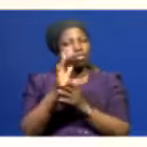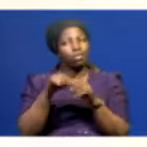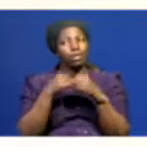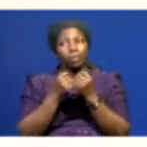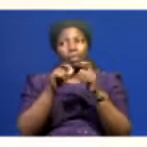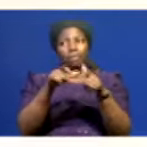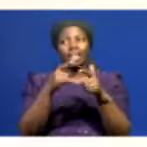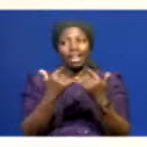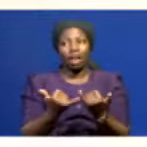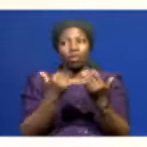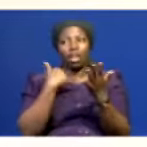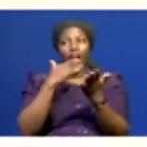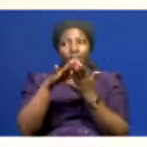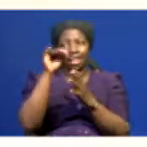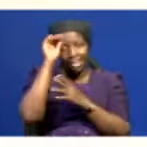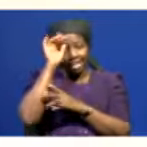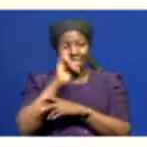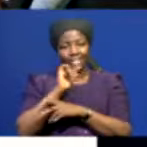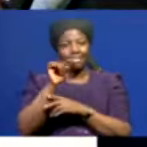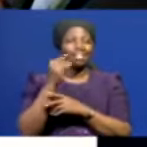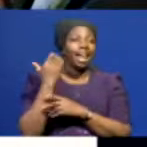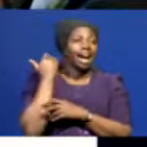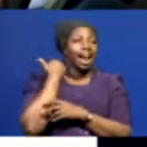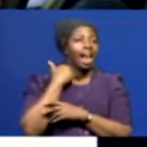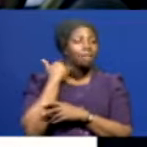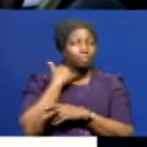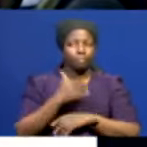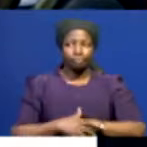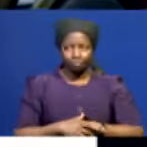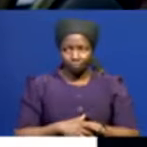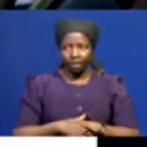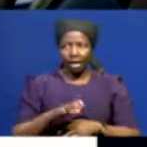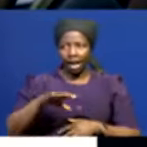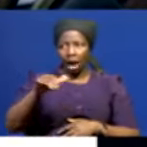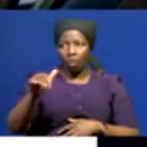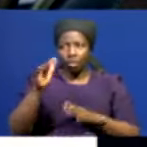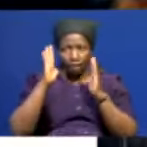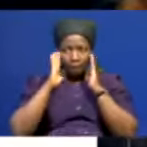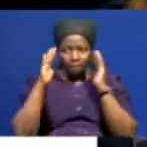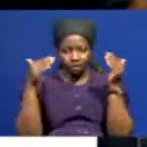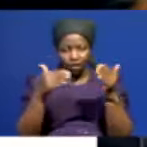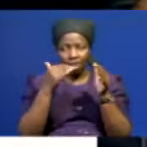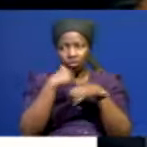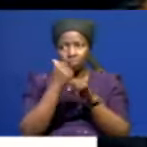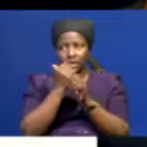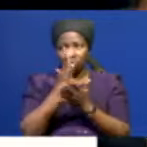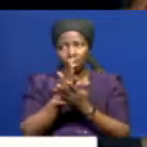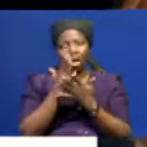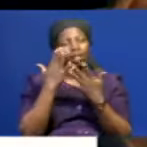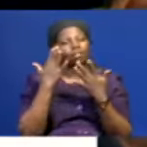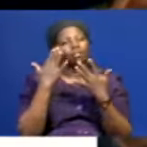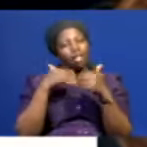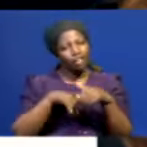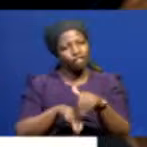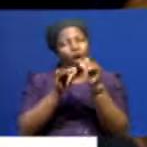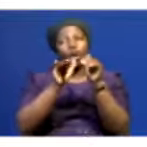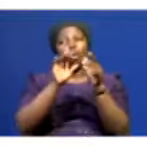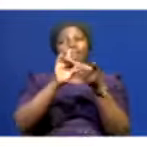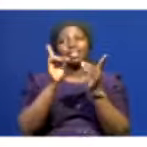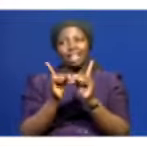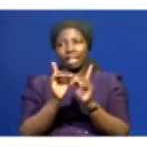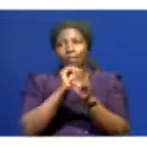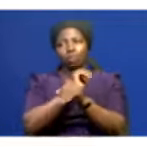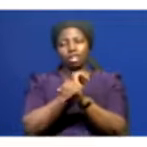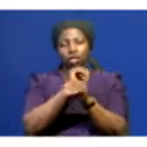criminal. It is now a crime. She said the county is committed to ensuring strict adherence to data protection laws. It is